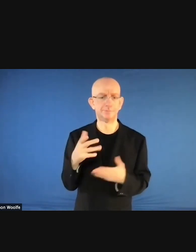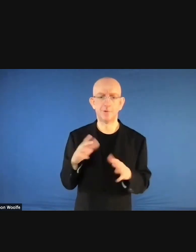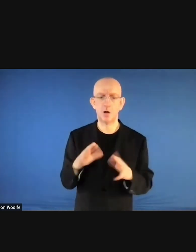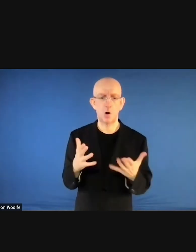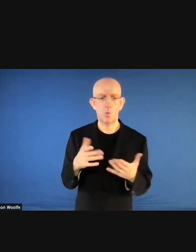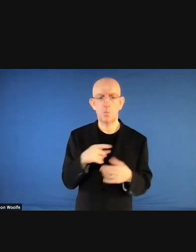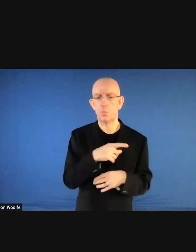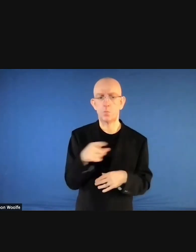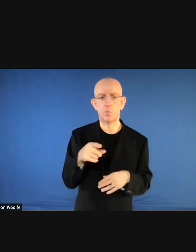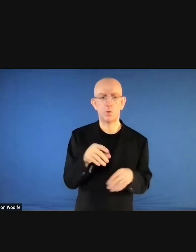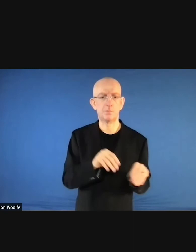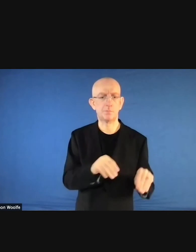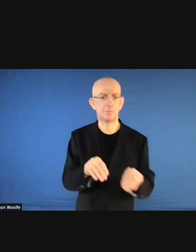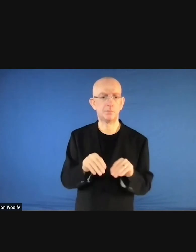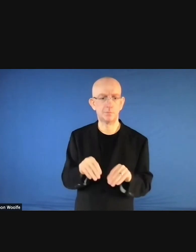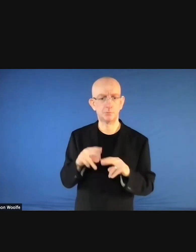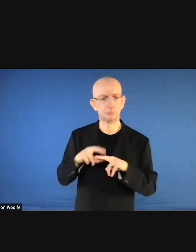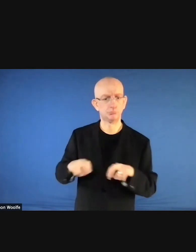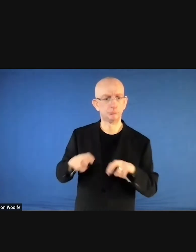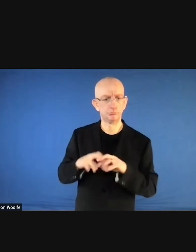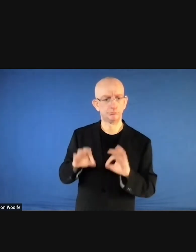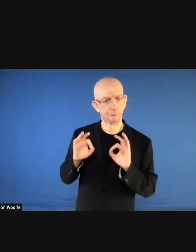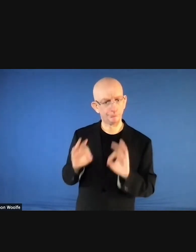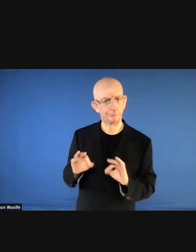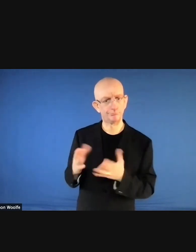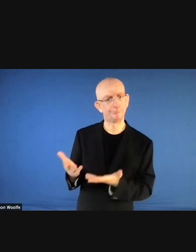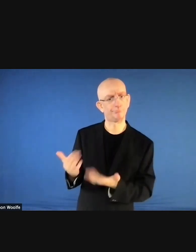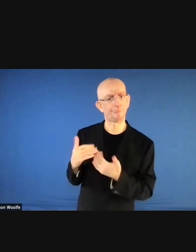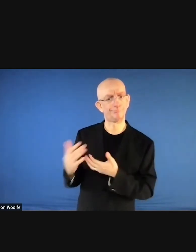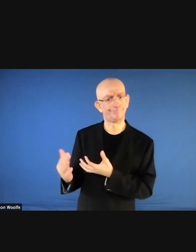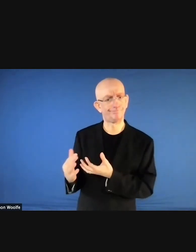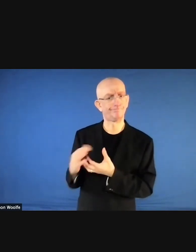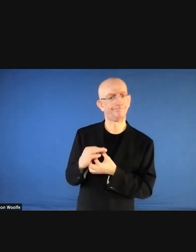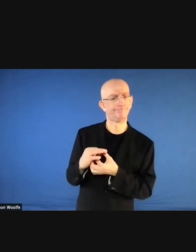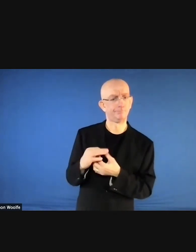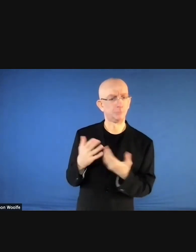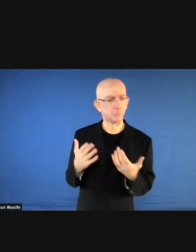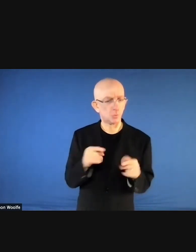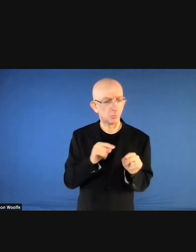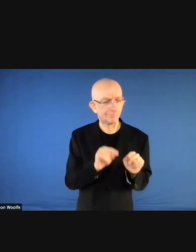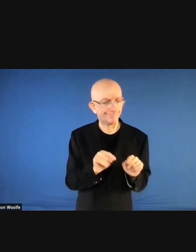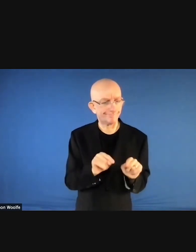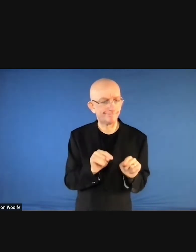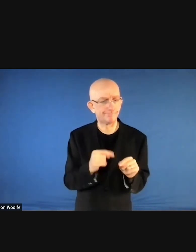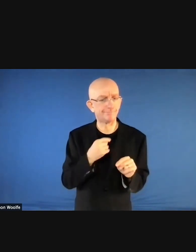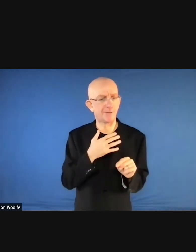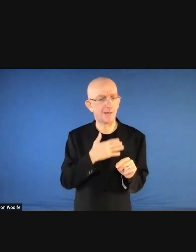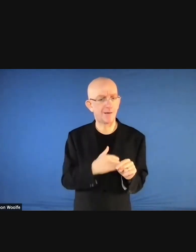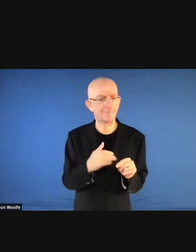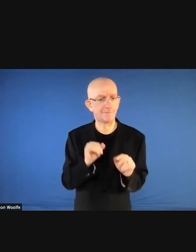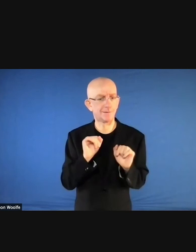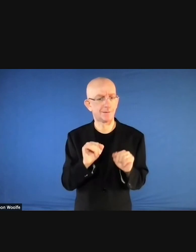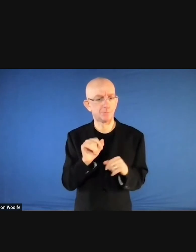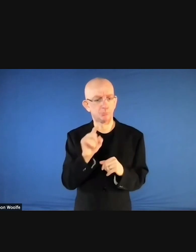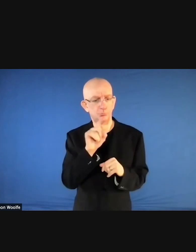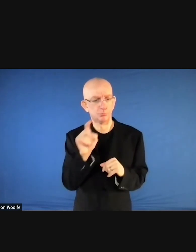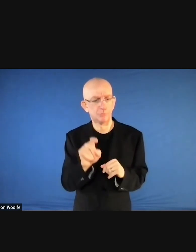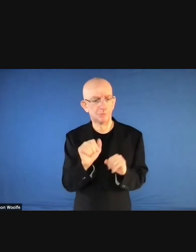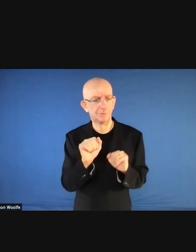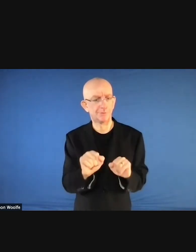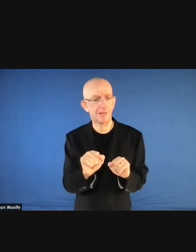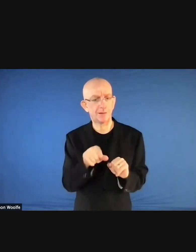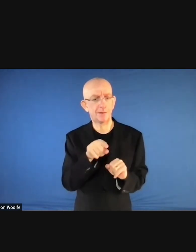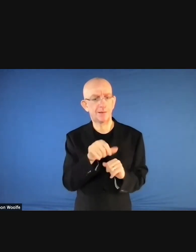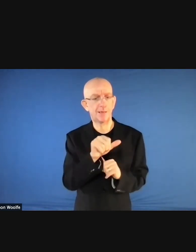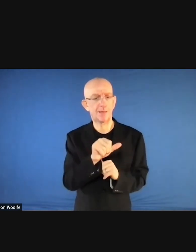to turn now once more specifically to Alfred. Alfred, you've been involved in a new initiative called